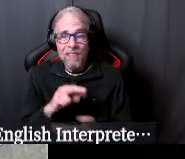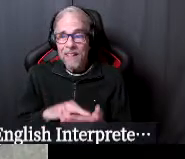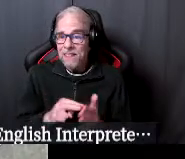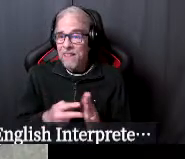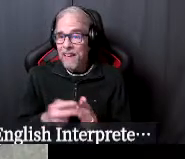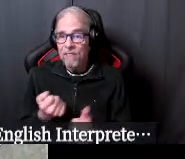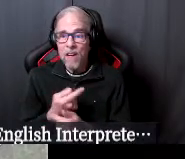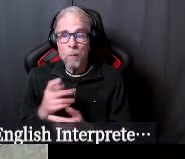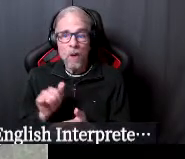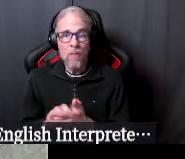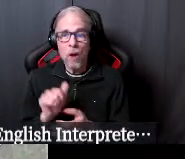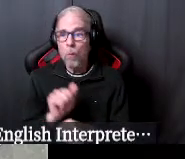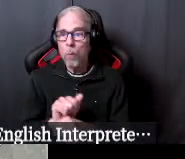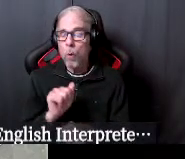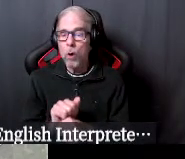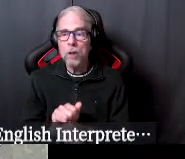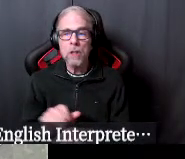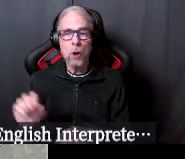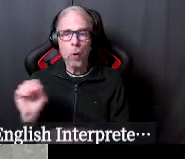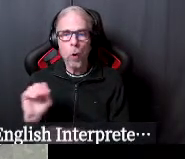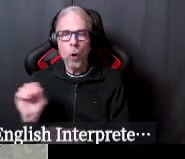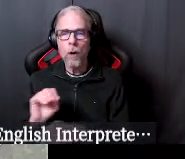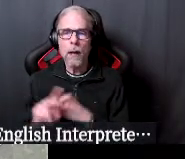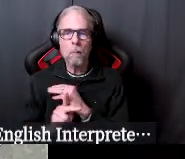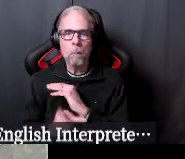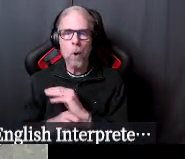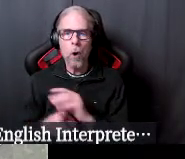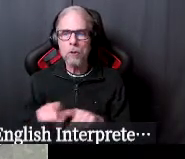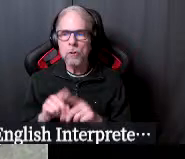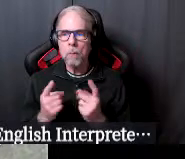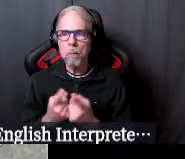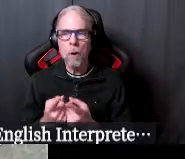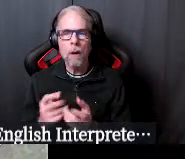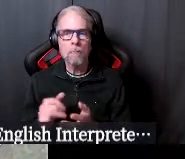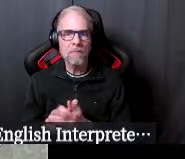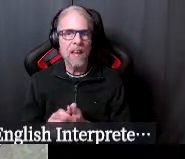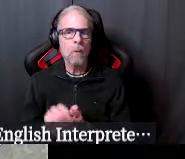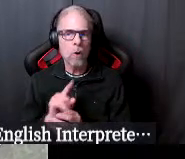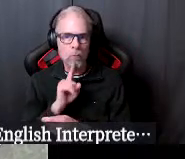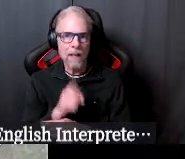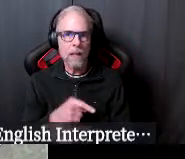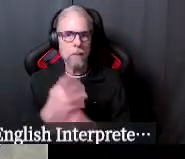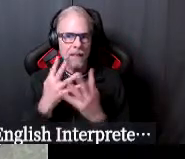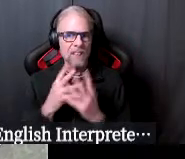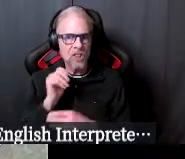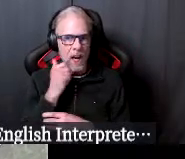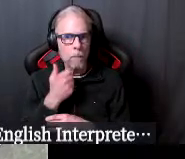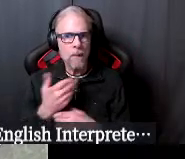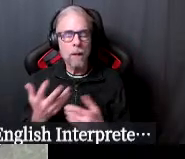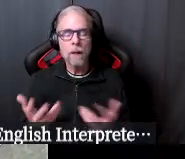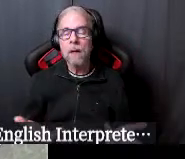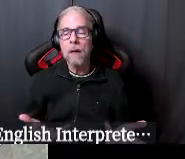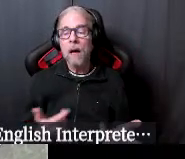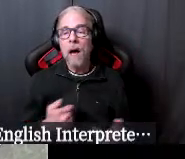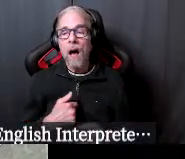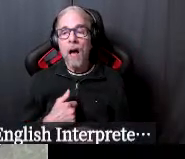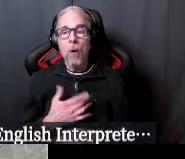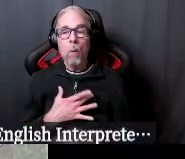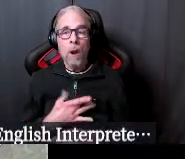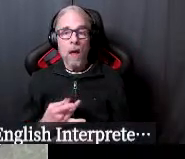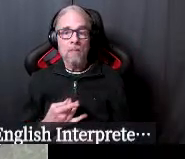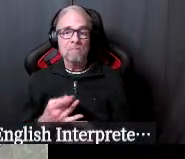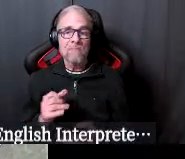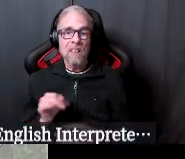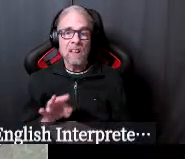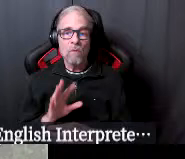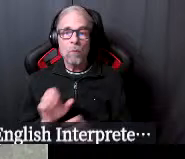Oregon Parks Department currently, would be an absolute shame. And I would like it if, we could